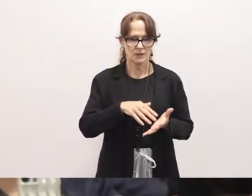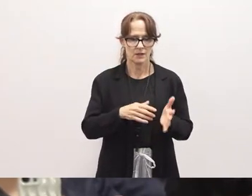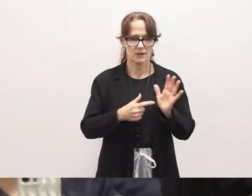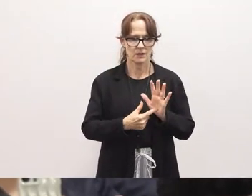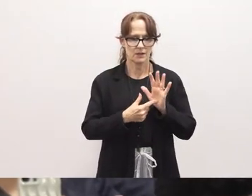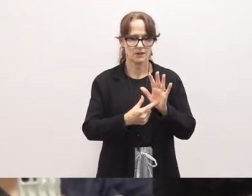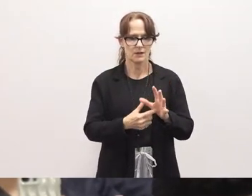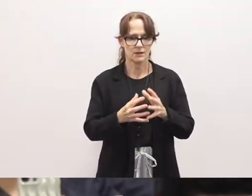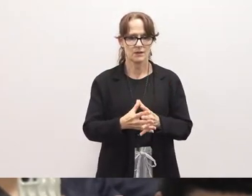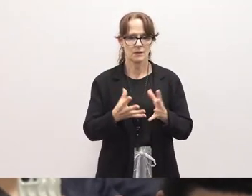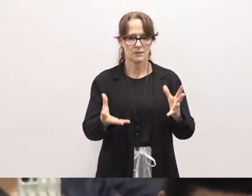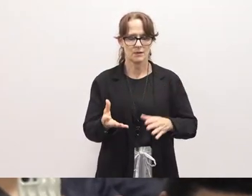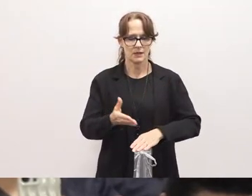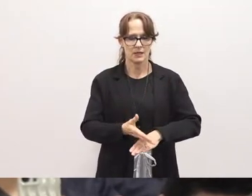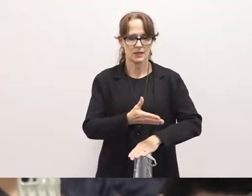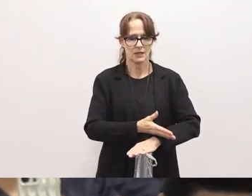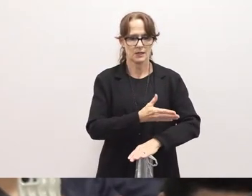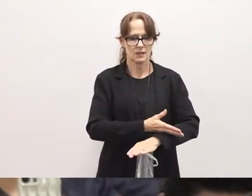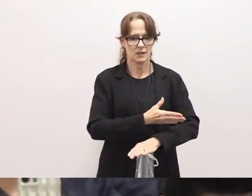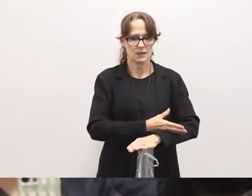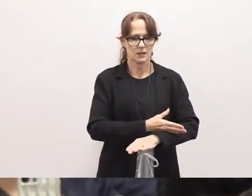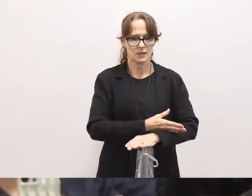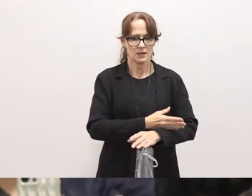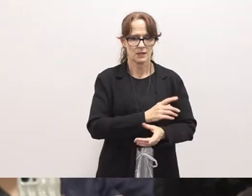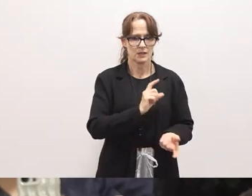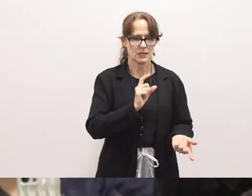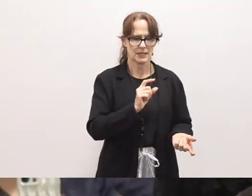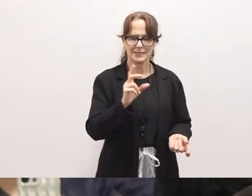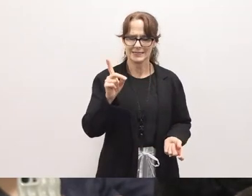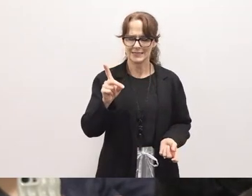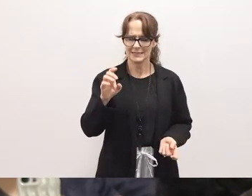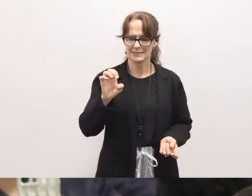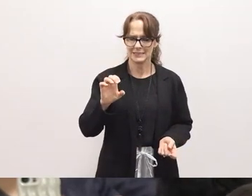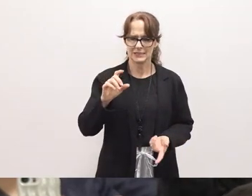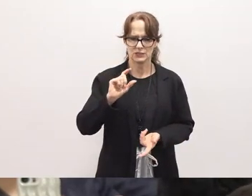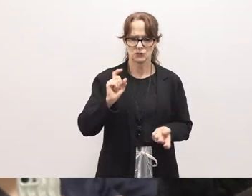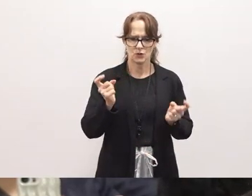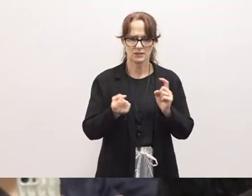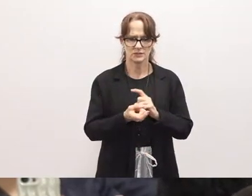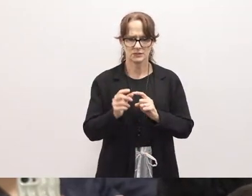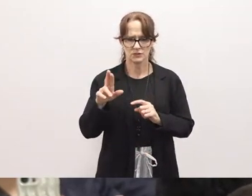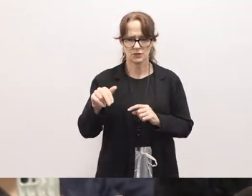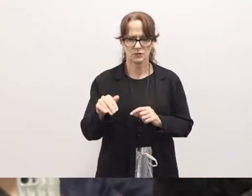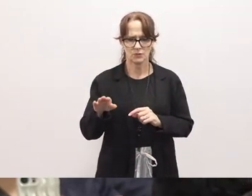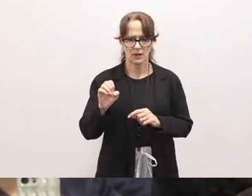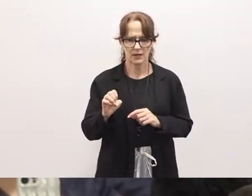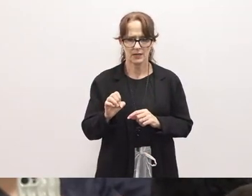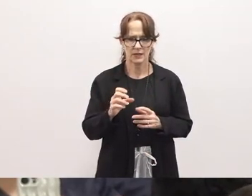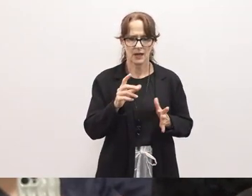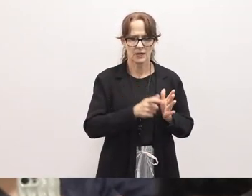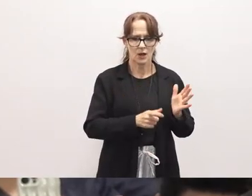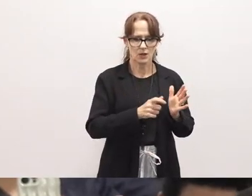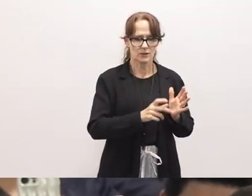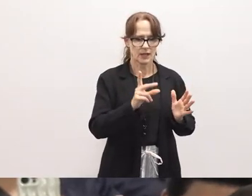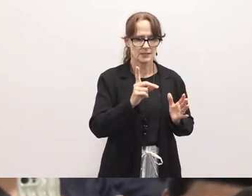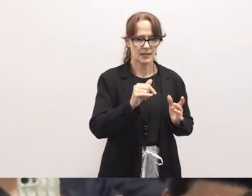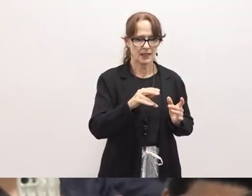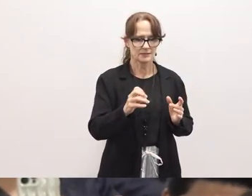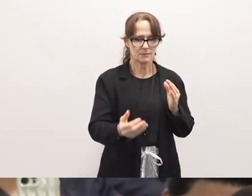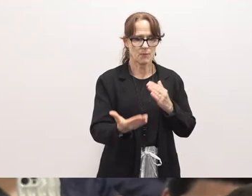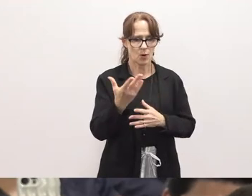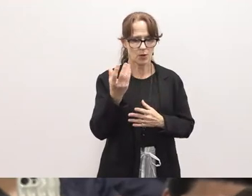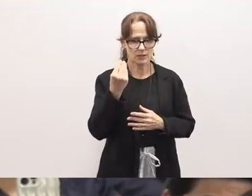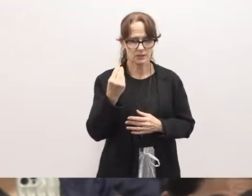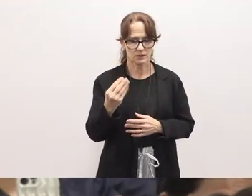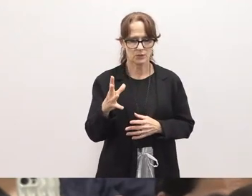a dramatic increase in detransition rate. An article in the Dallas Morning News discussed in 2021 report